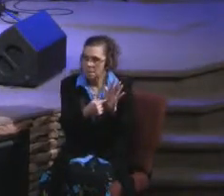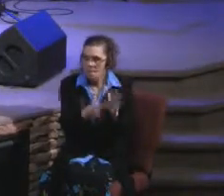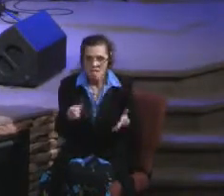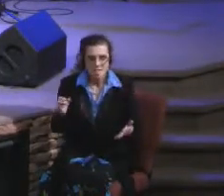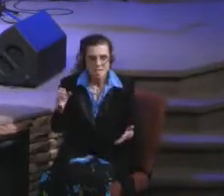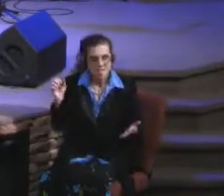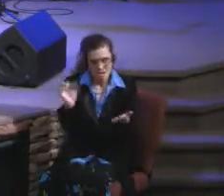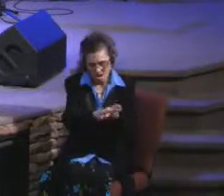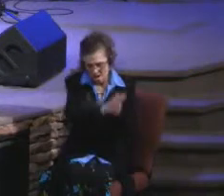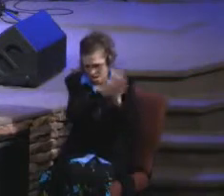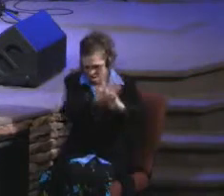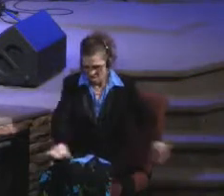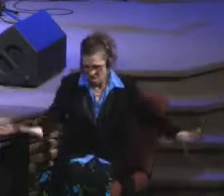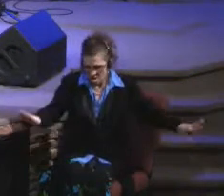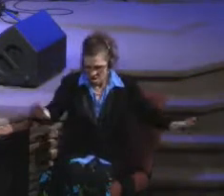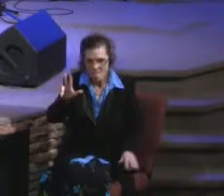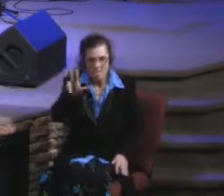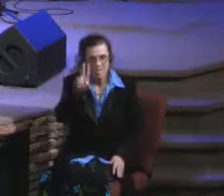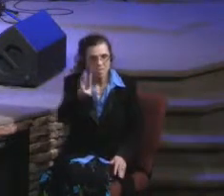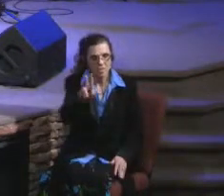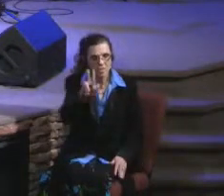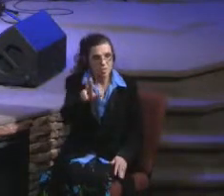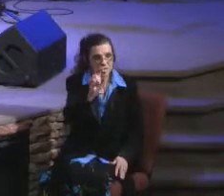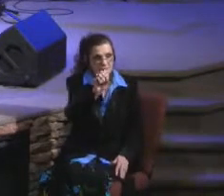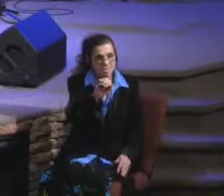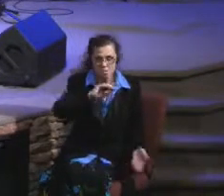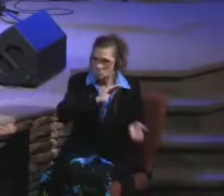killed 36 of them right off the bat and run them out of town.